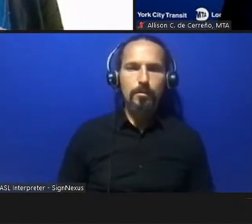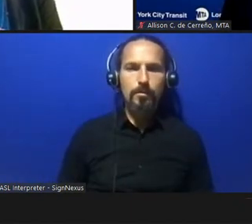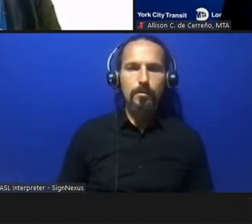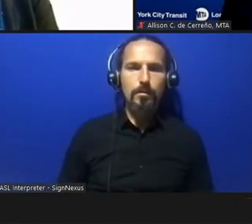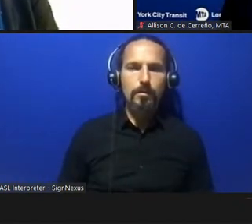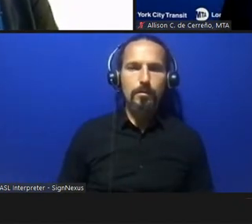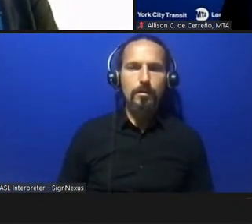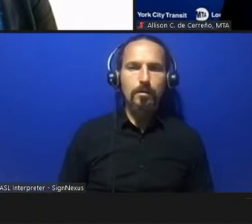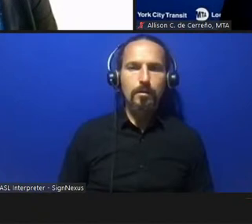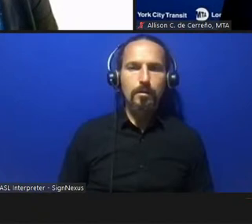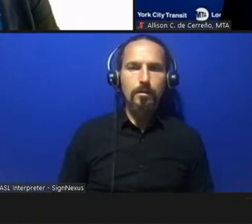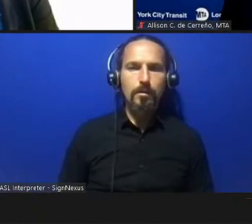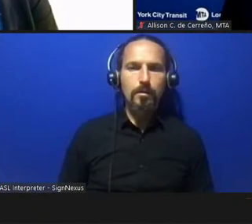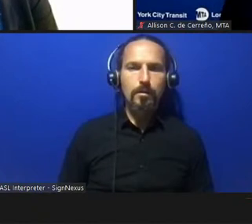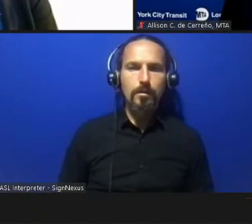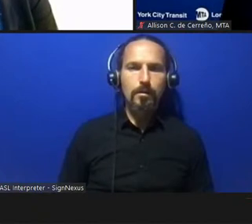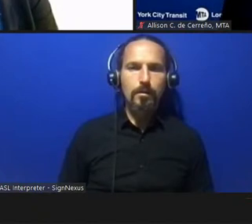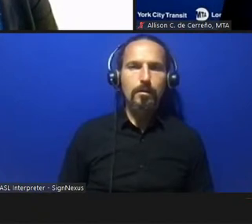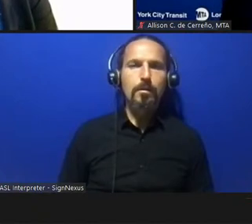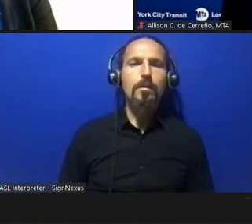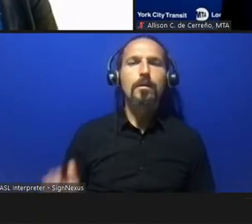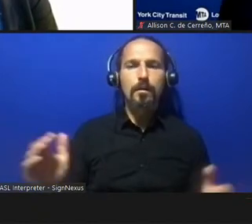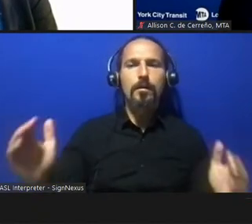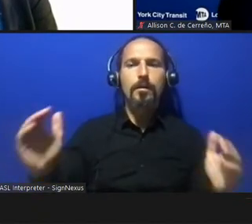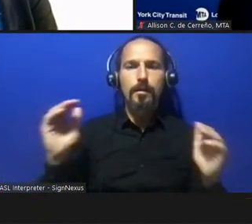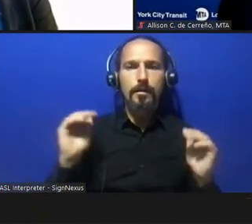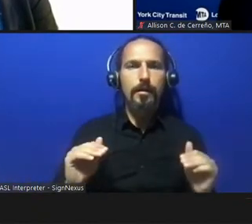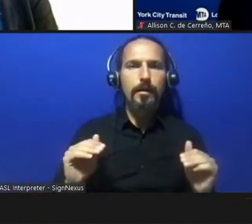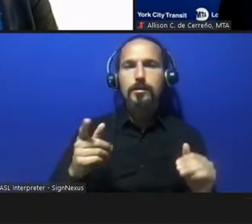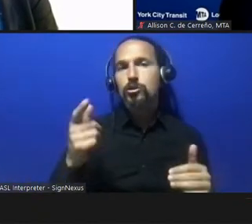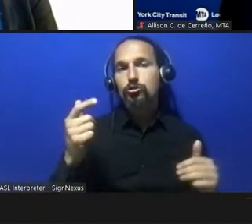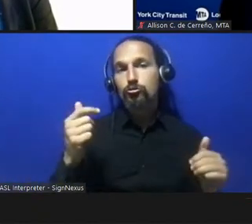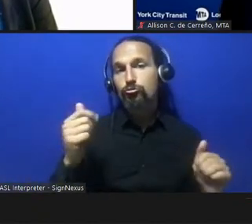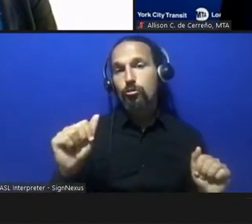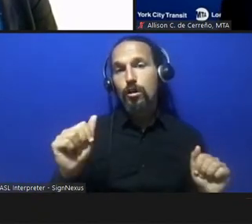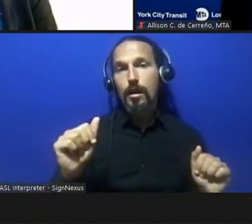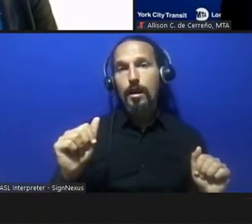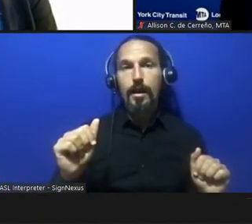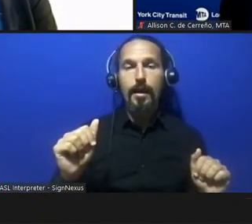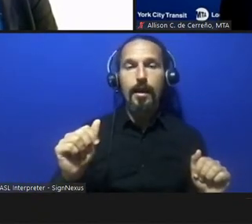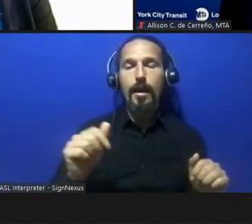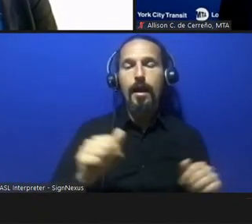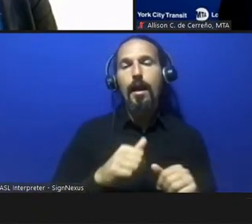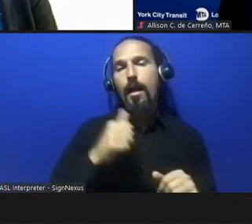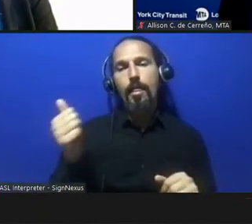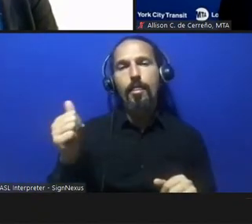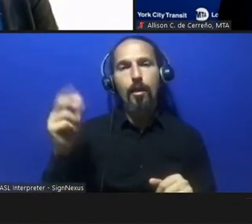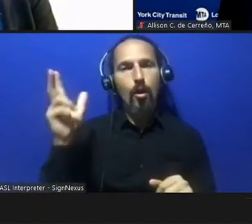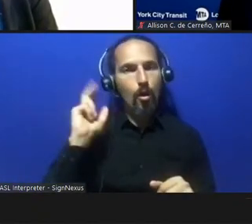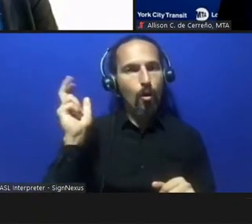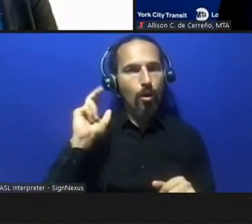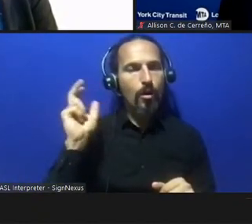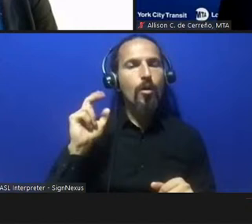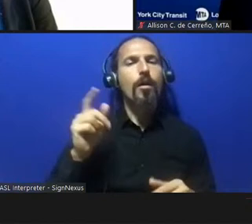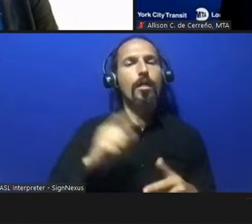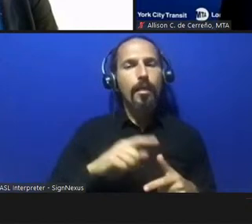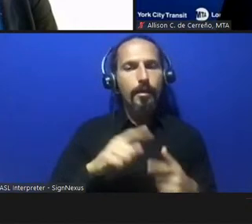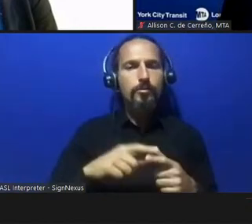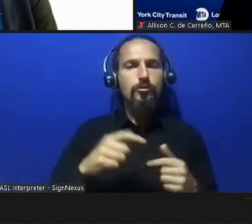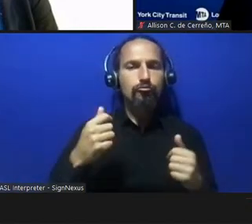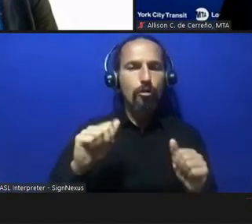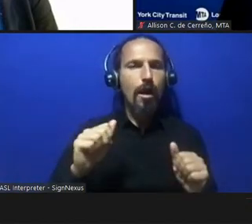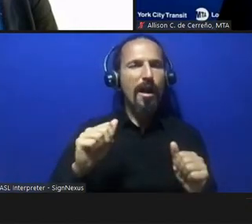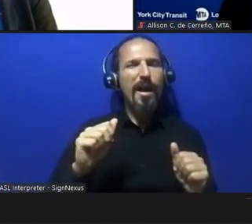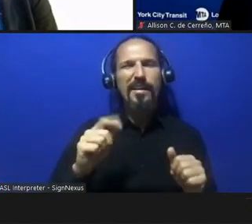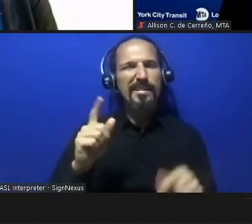we'll move to our next speaker if you can try to try a different audio and we will have to come back to you because we